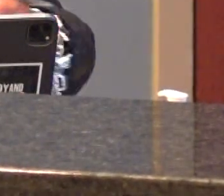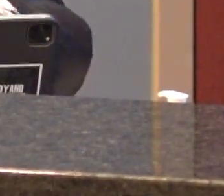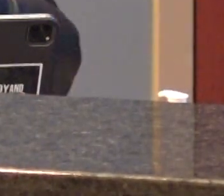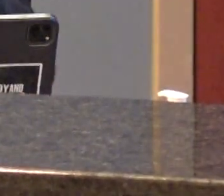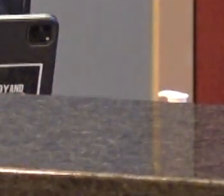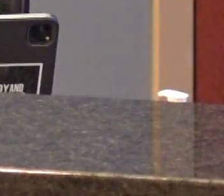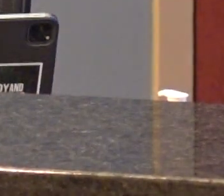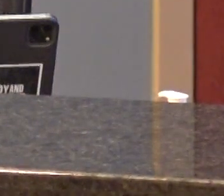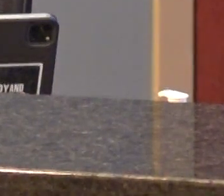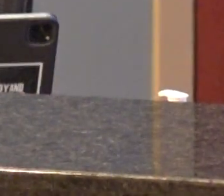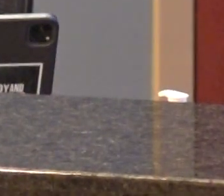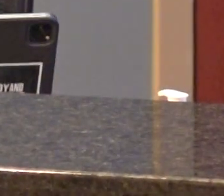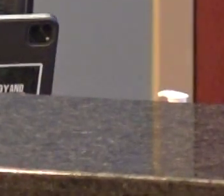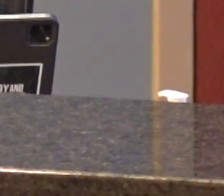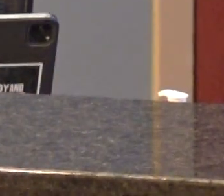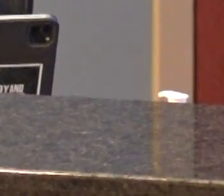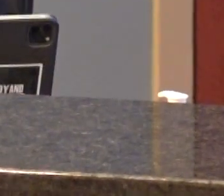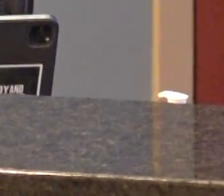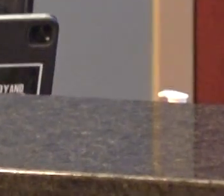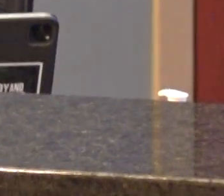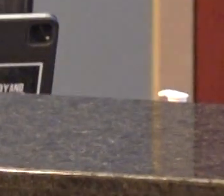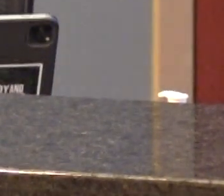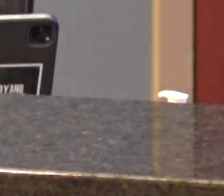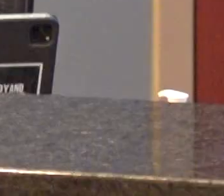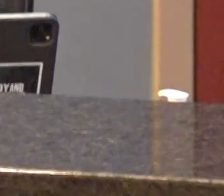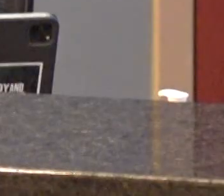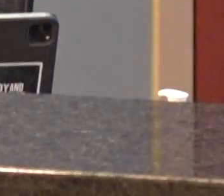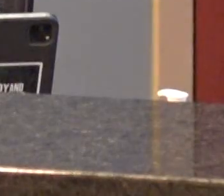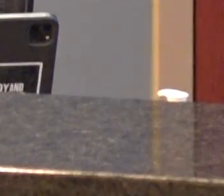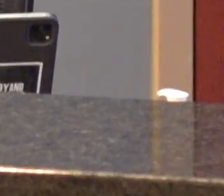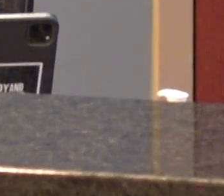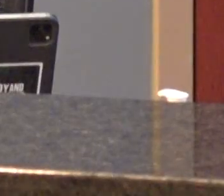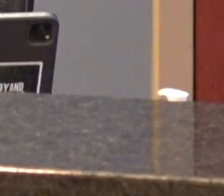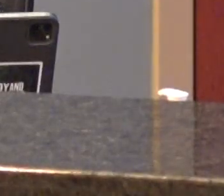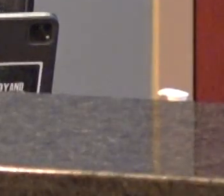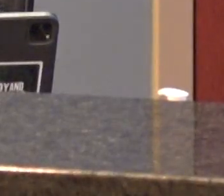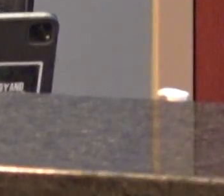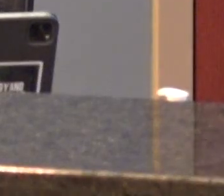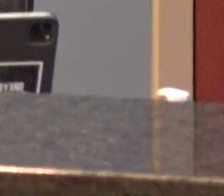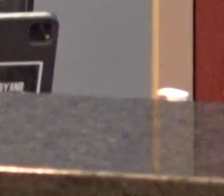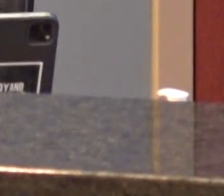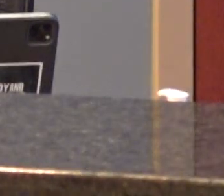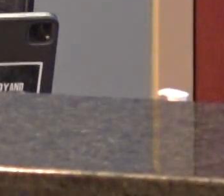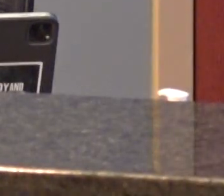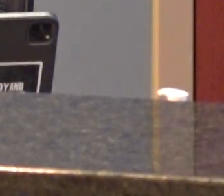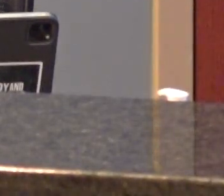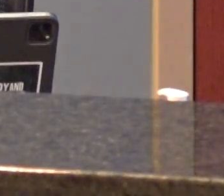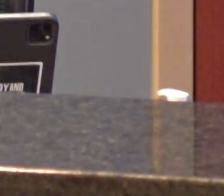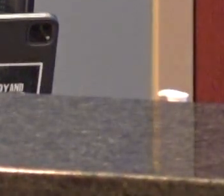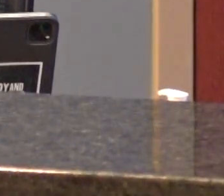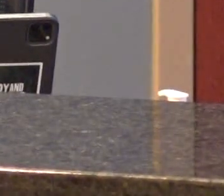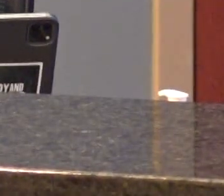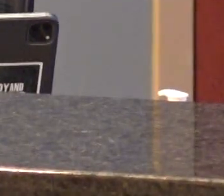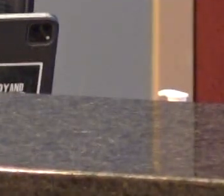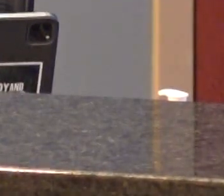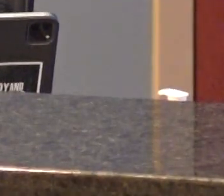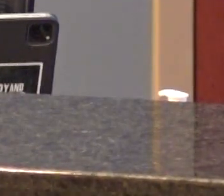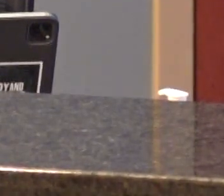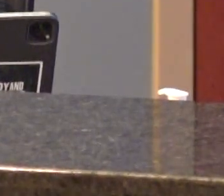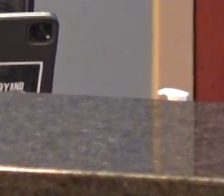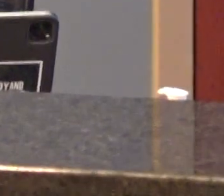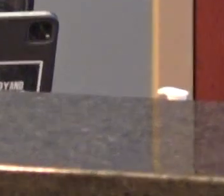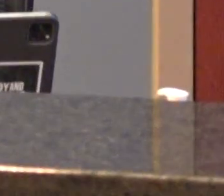and housing rehabilitation, which has been very strong, and I applaud staff for leaning into that and helping